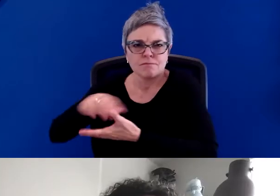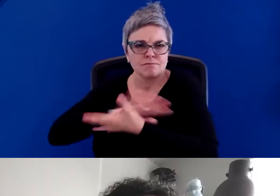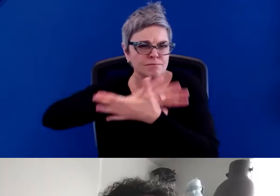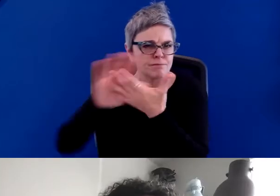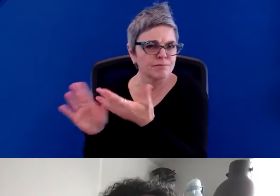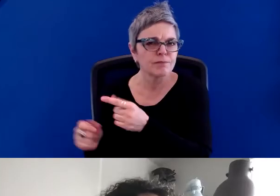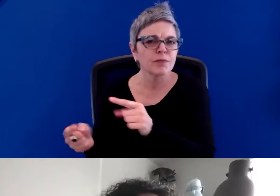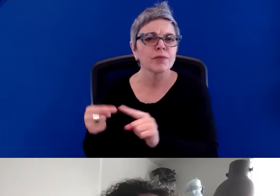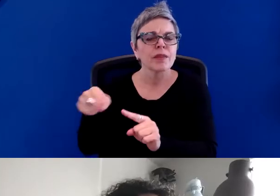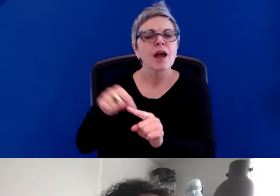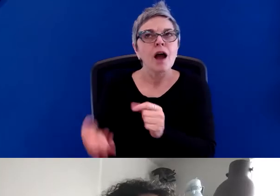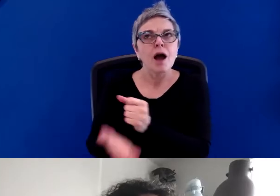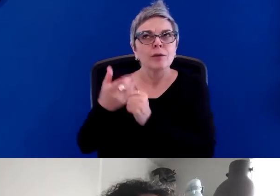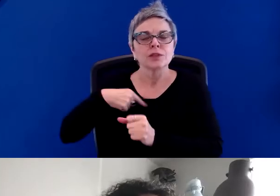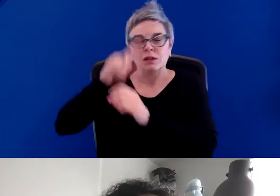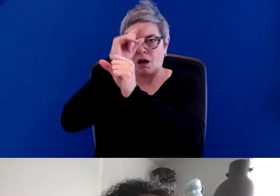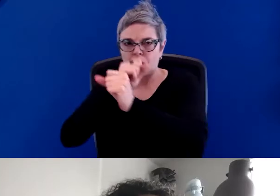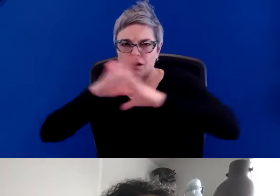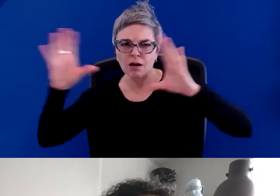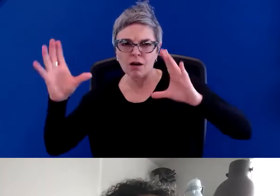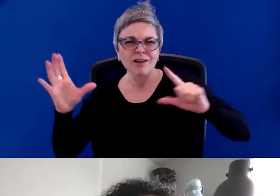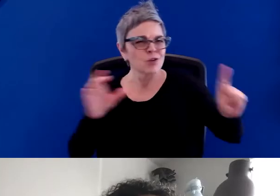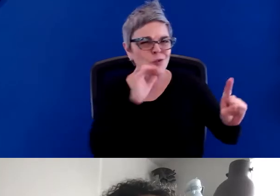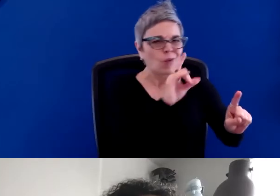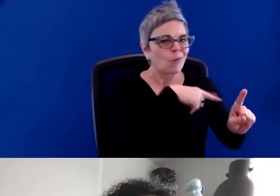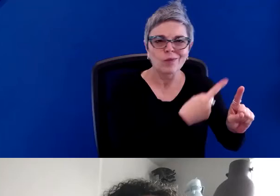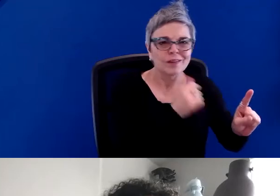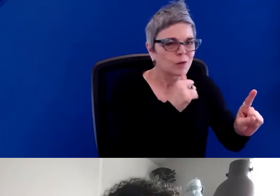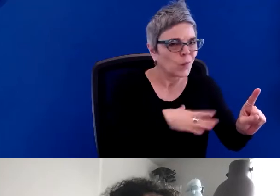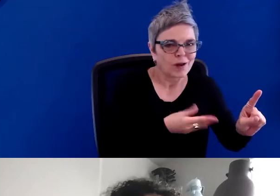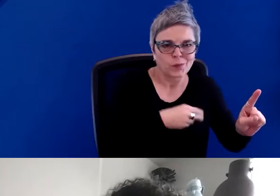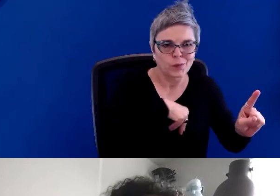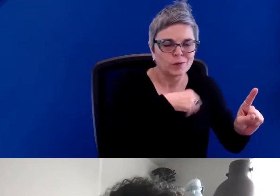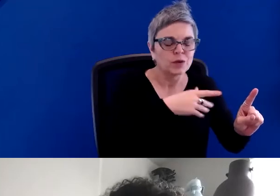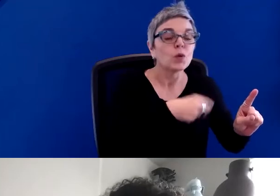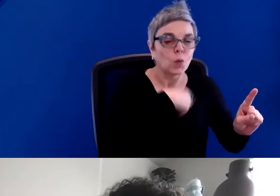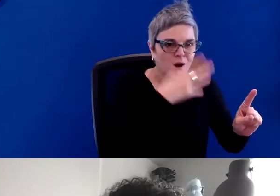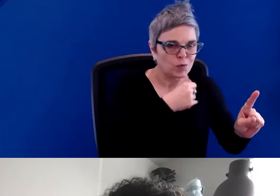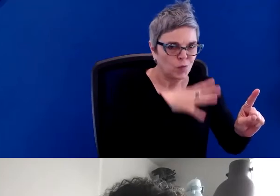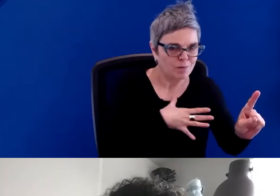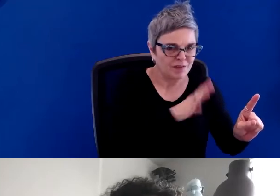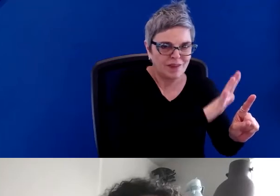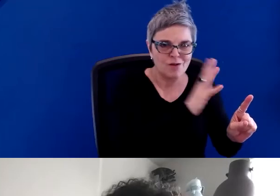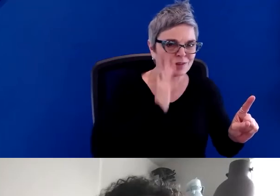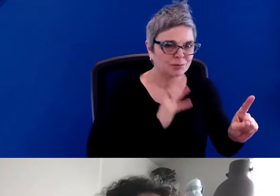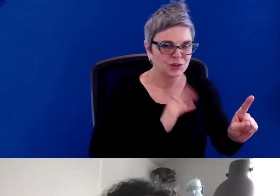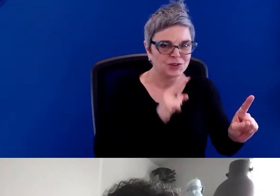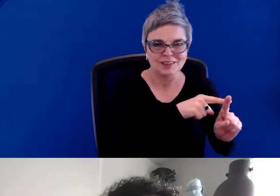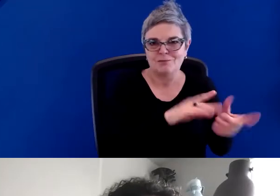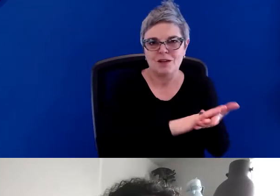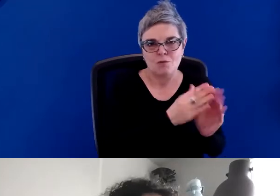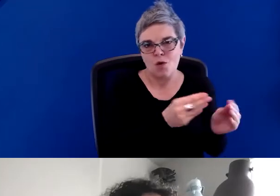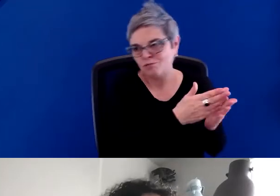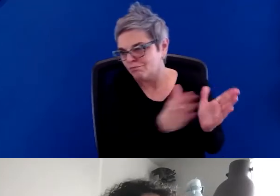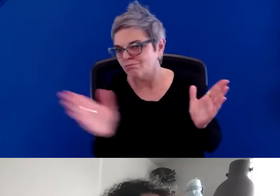we can actually better understand and then embrace reproductive justice. So thank you so much for sharing your work with us. To